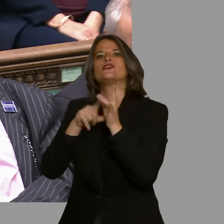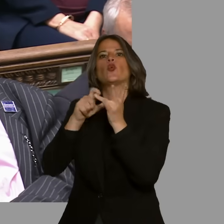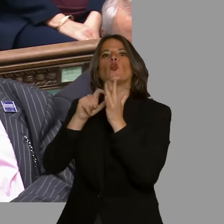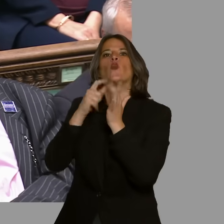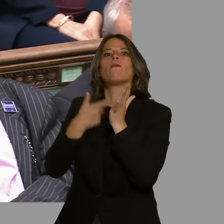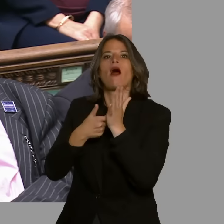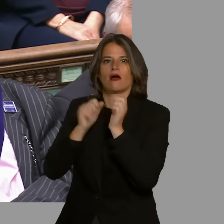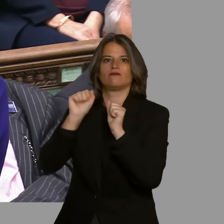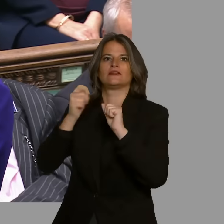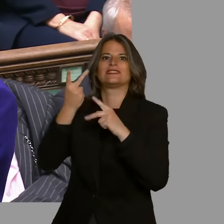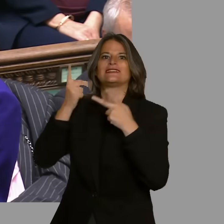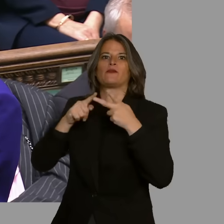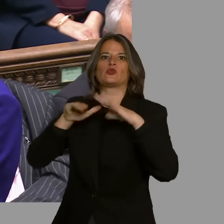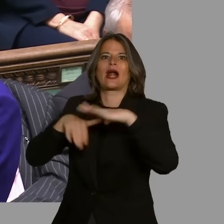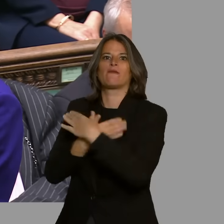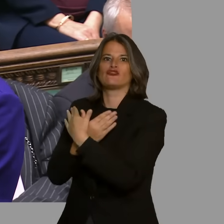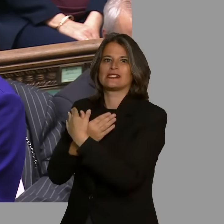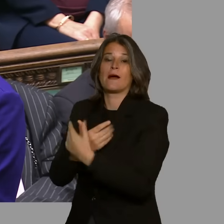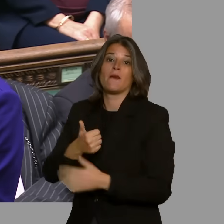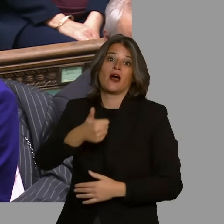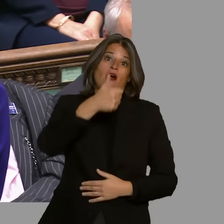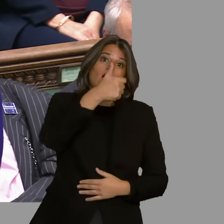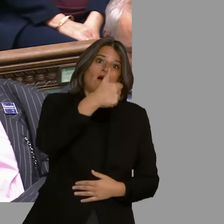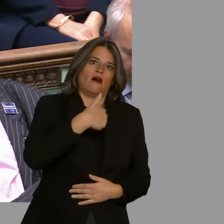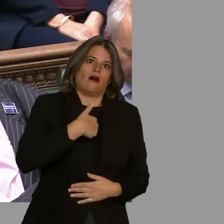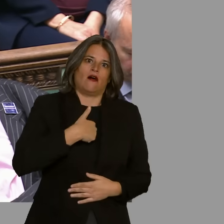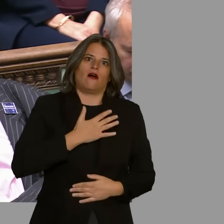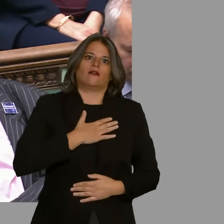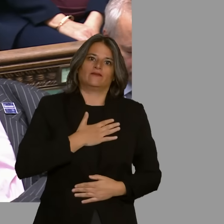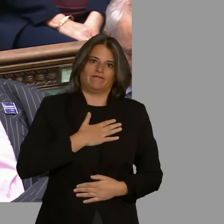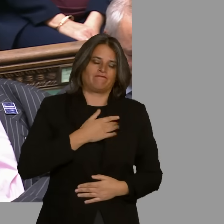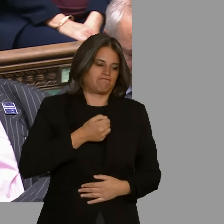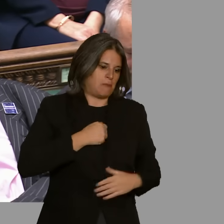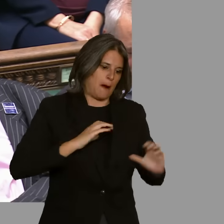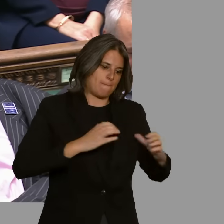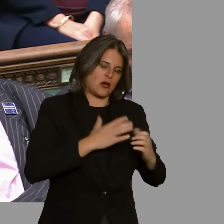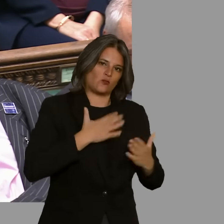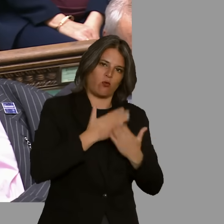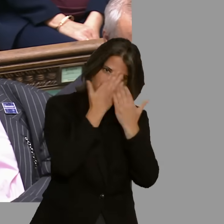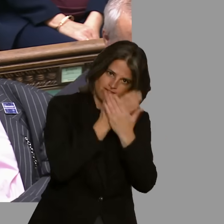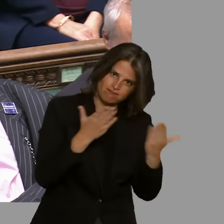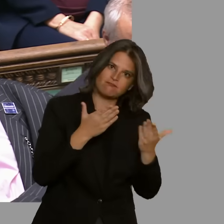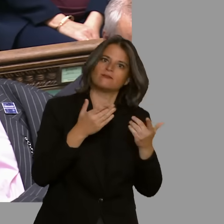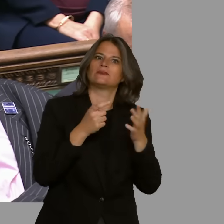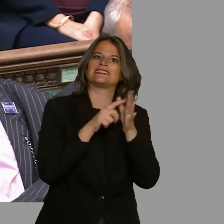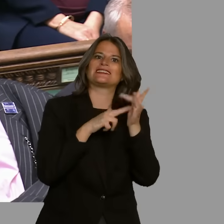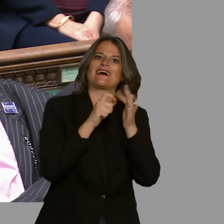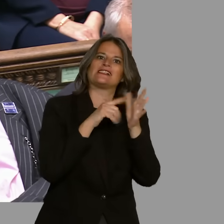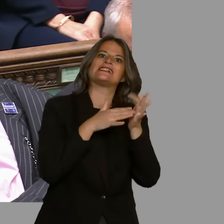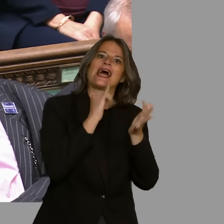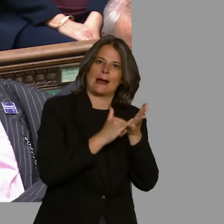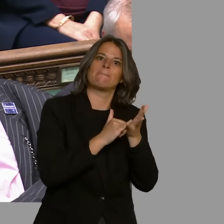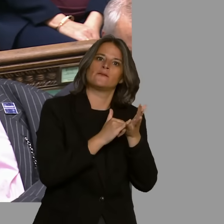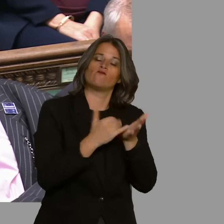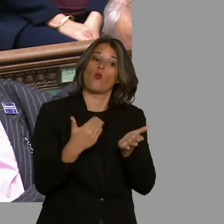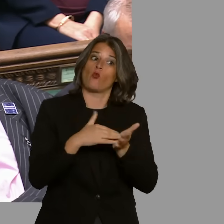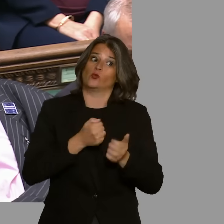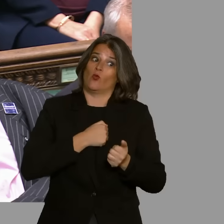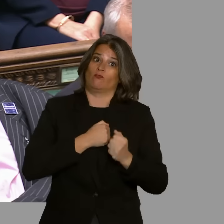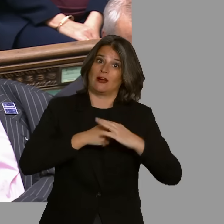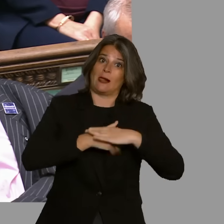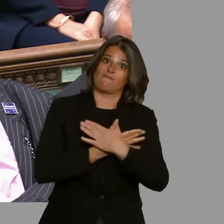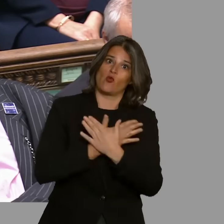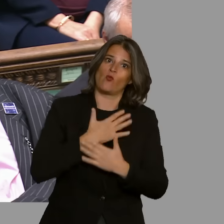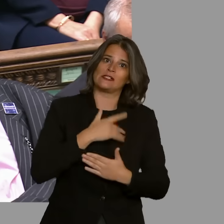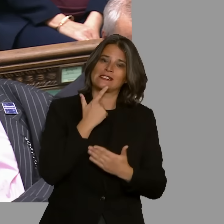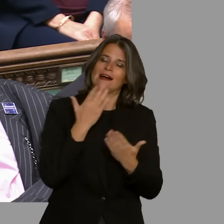laid to rest today? That is the reason why my right honourable friend, the member for Kingston and Surbiton, cannot be here. And I'd like to thank you, Mr. Speaker, and the Prime Minister